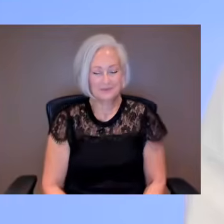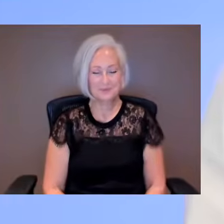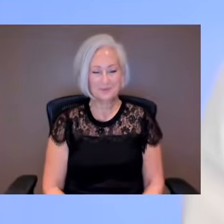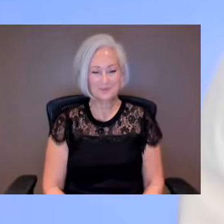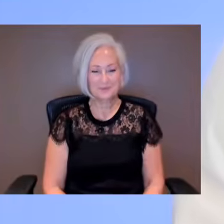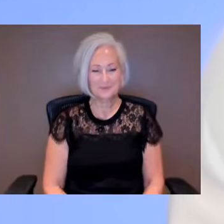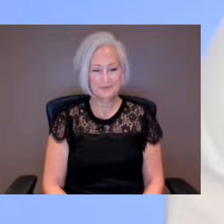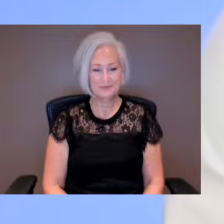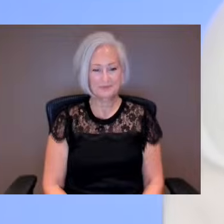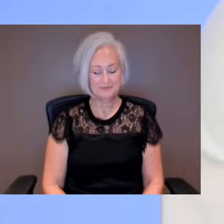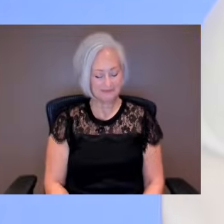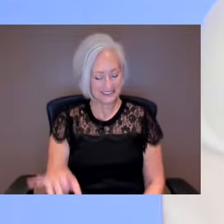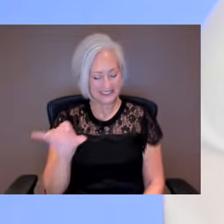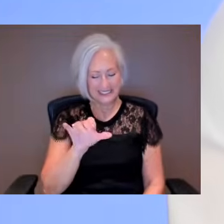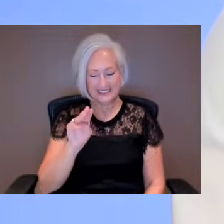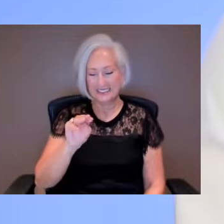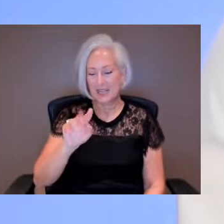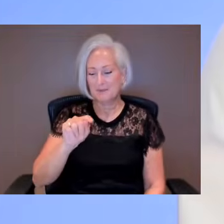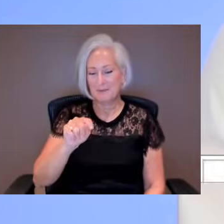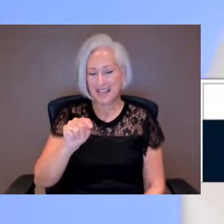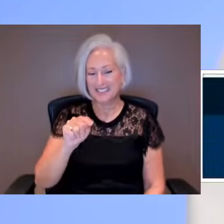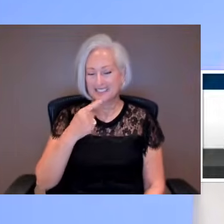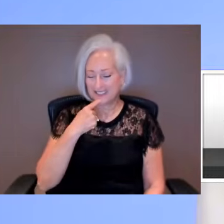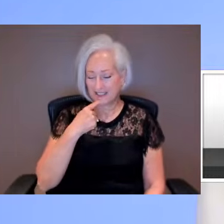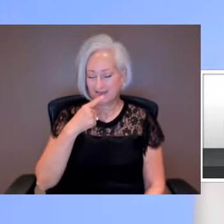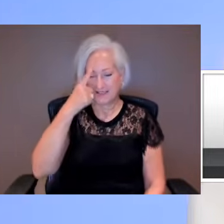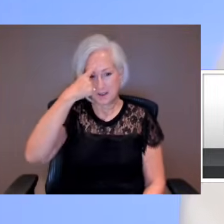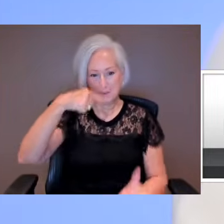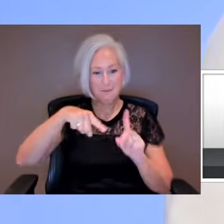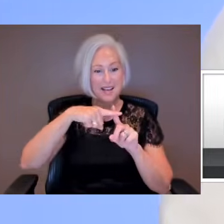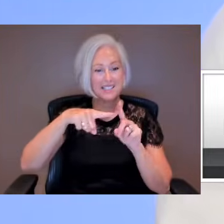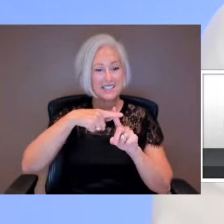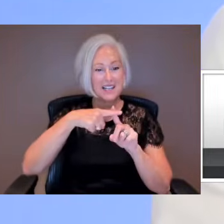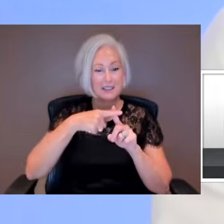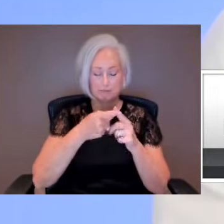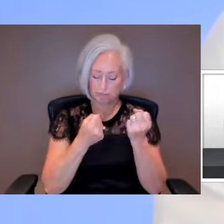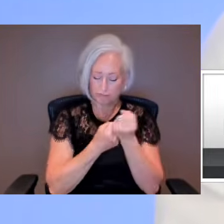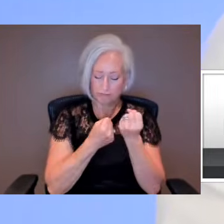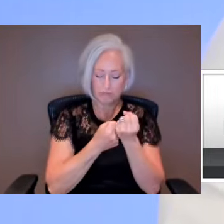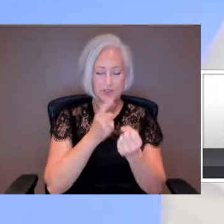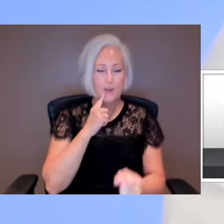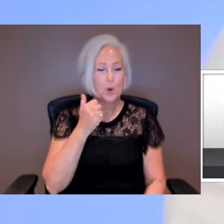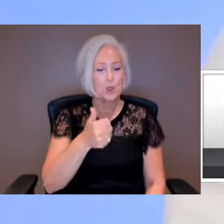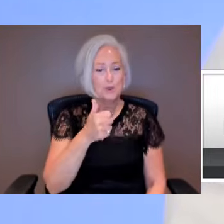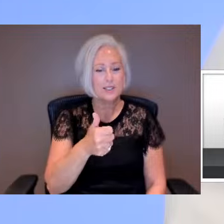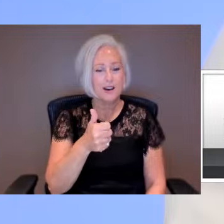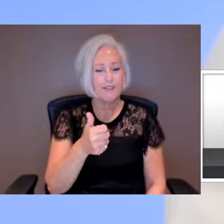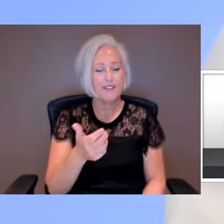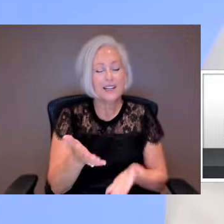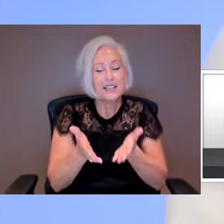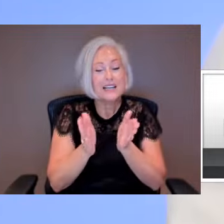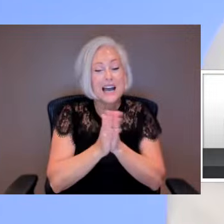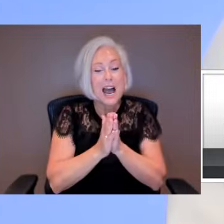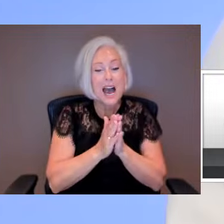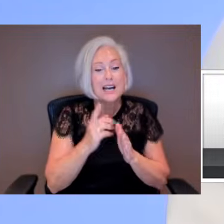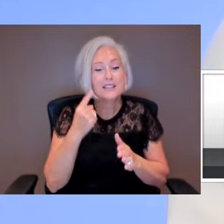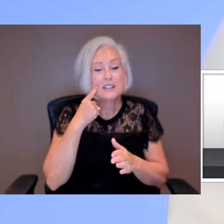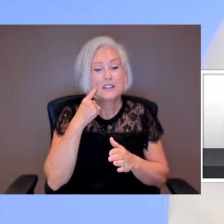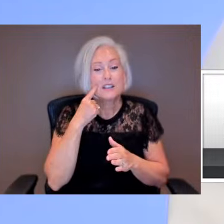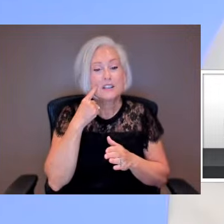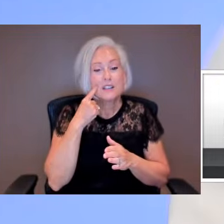like what Matt said, I think positivity, being an advocate for yourself, asking for,